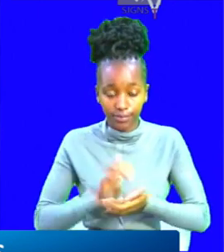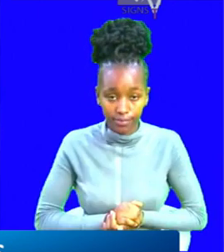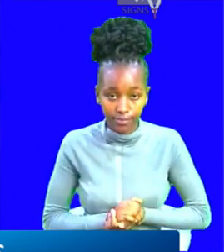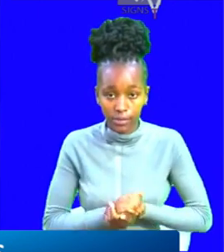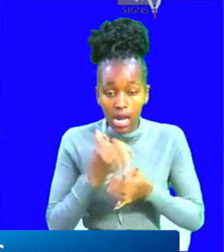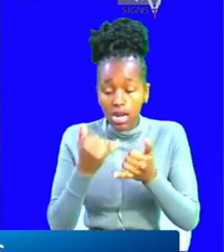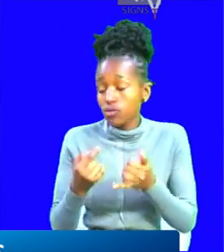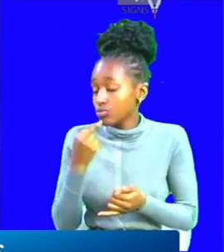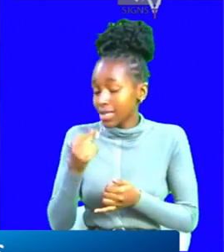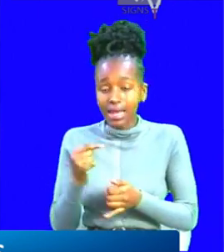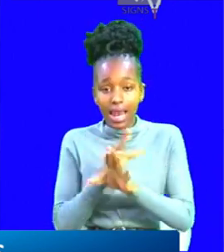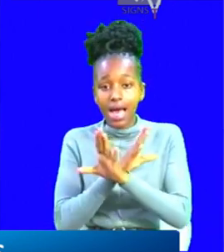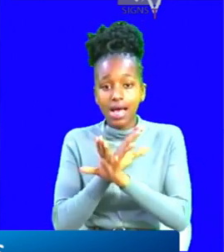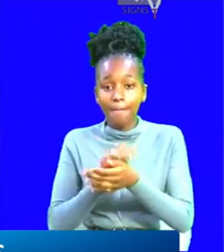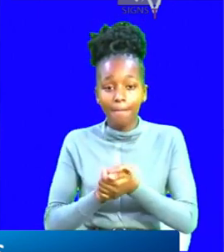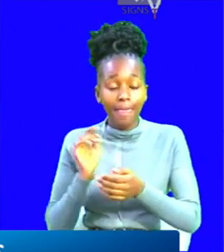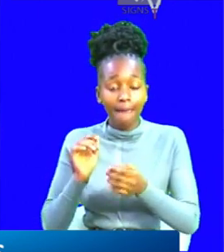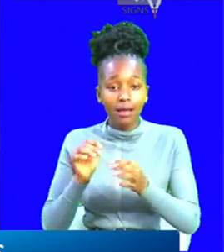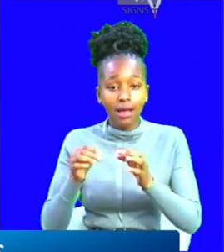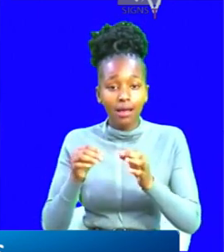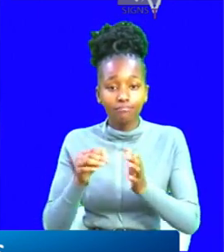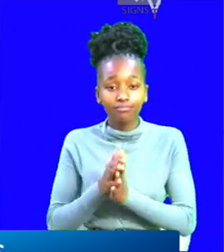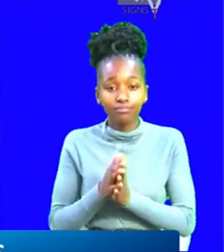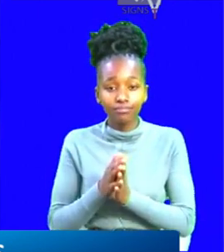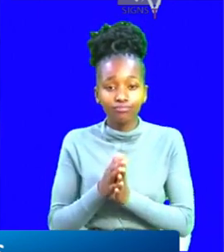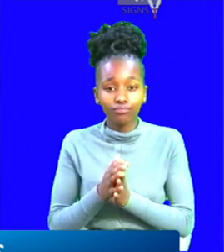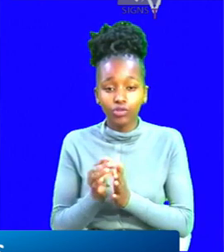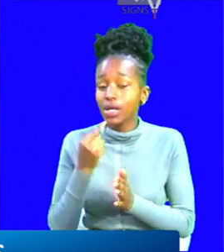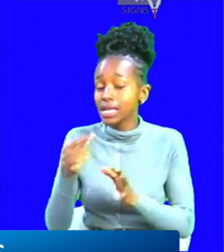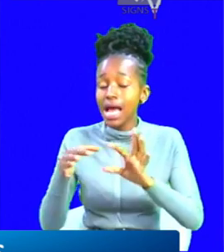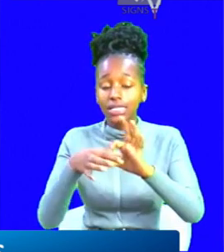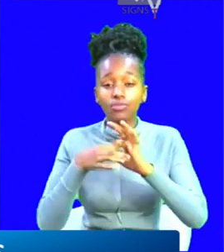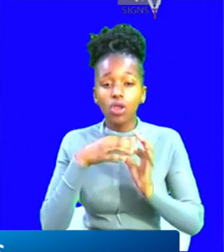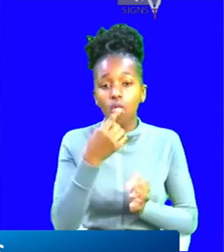la Umoja to seek alternative